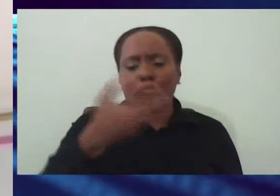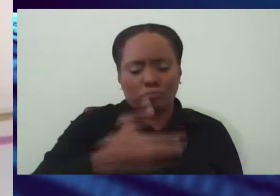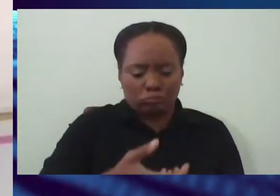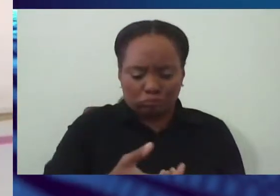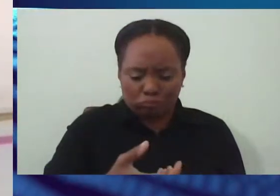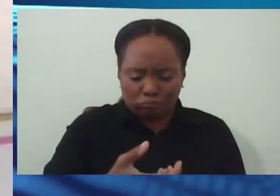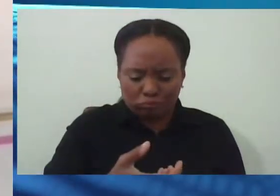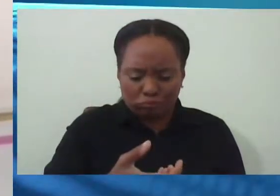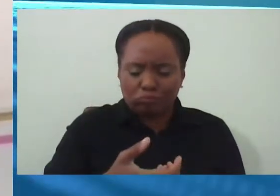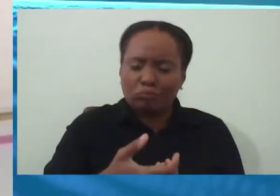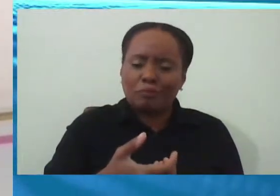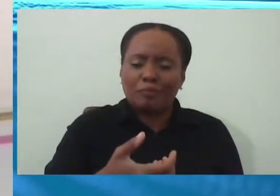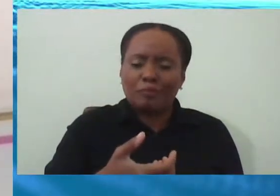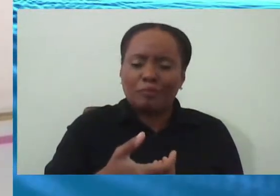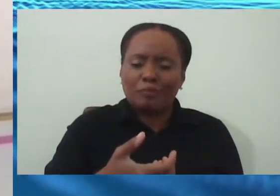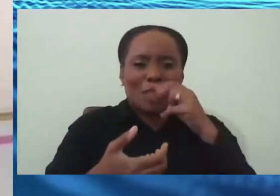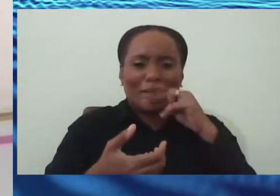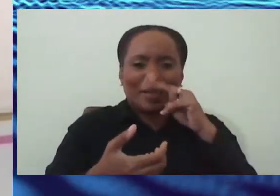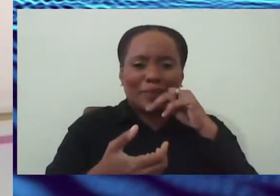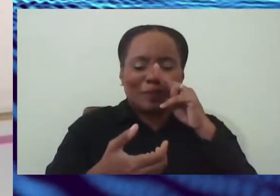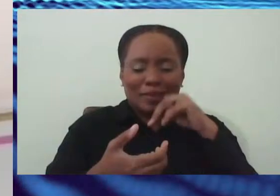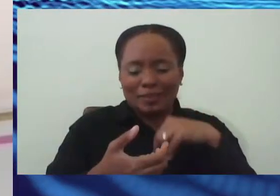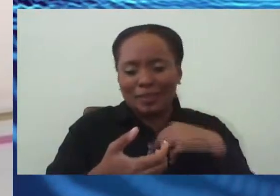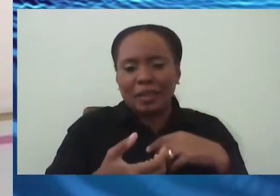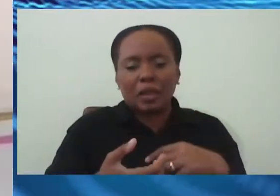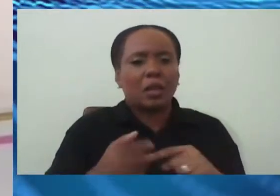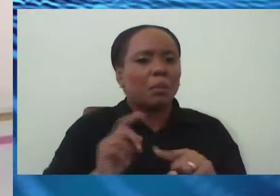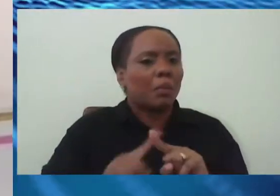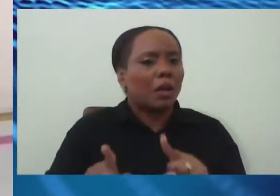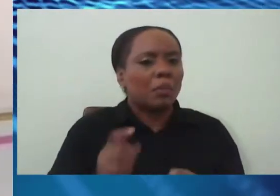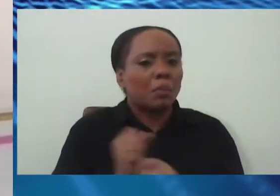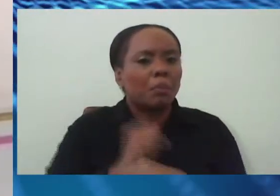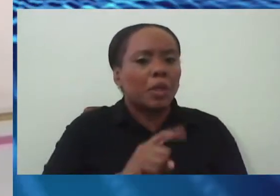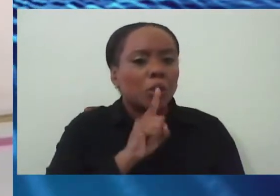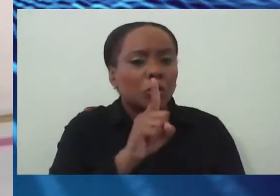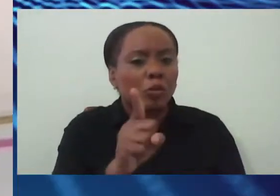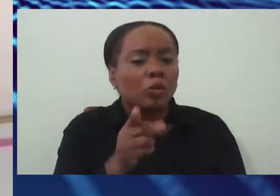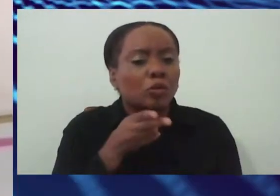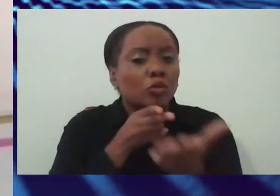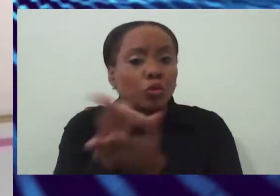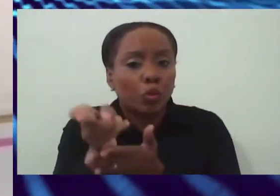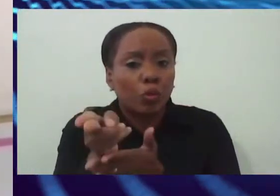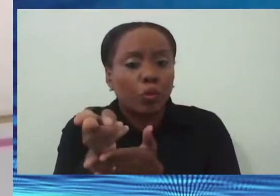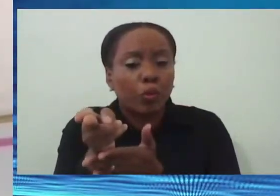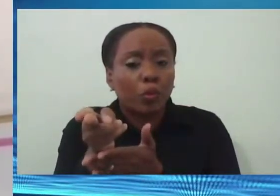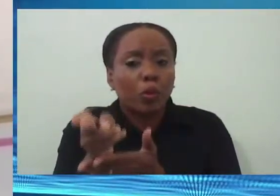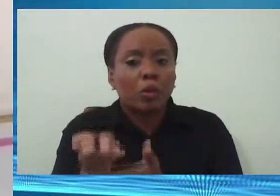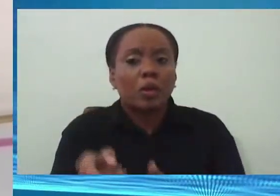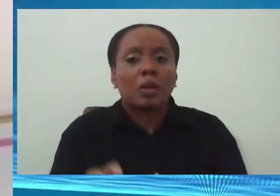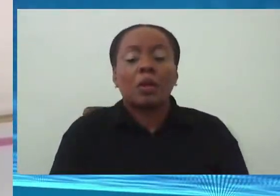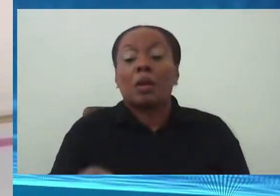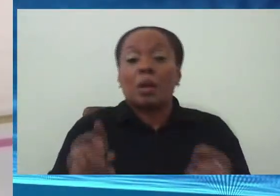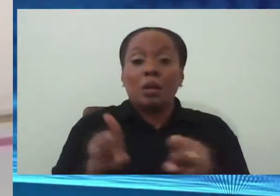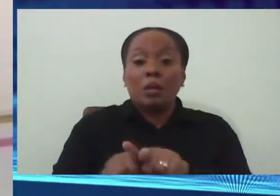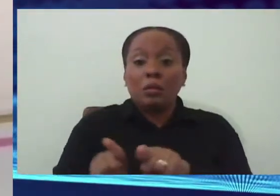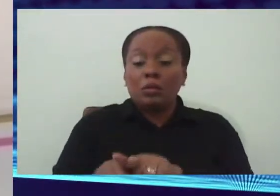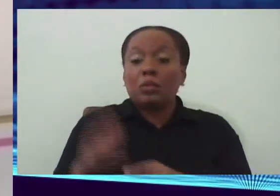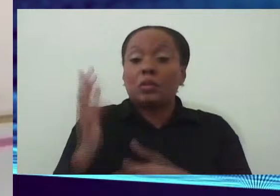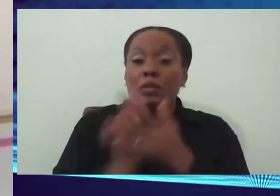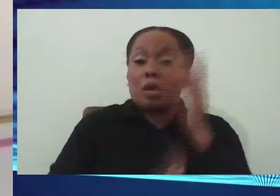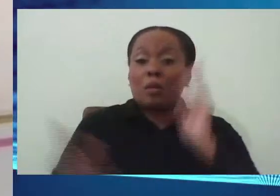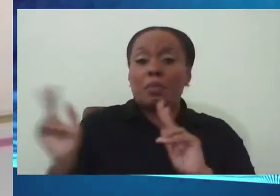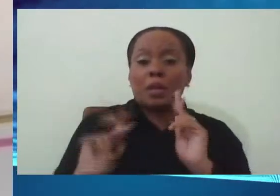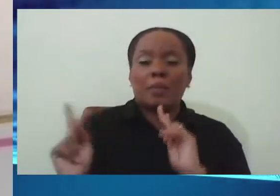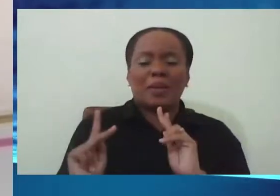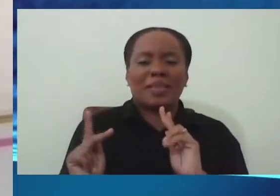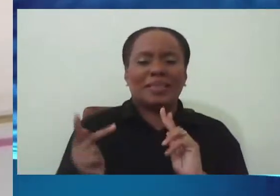check that bit of information. And also think about the fact that a lot of the vaccine hesitancy that we see,